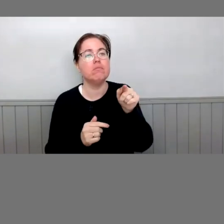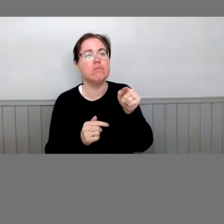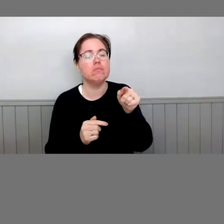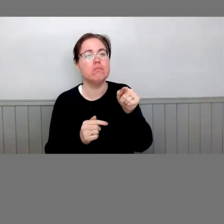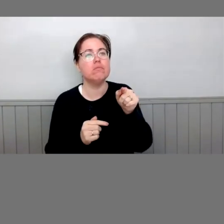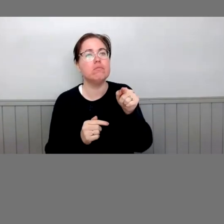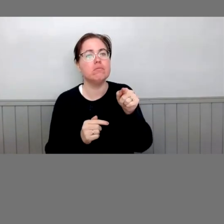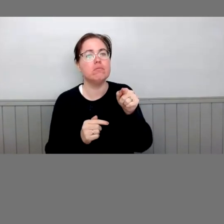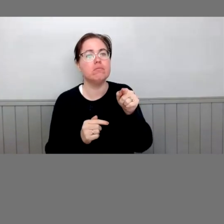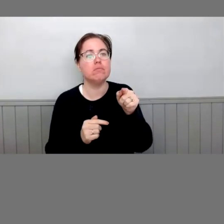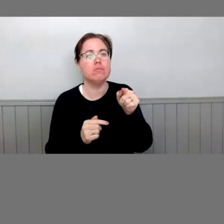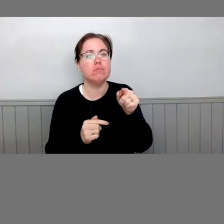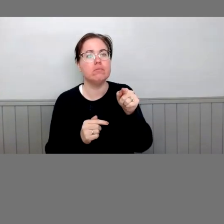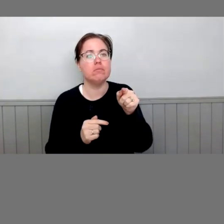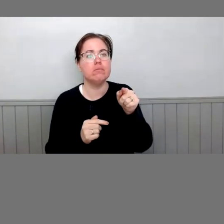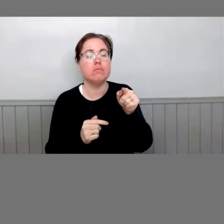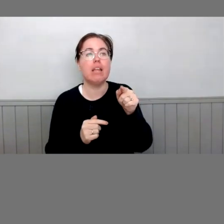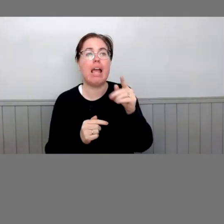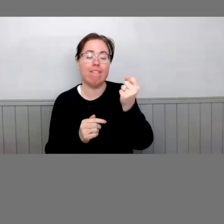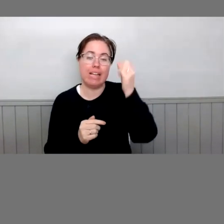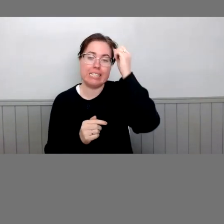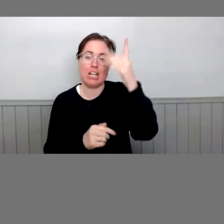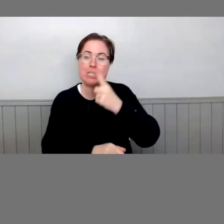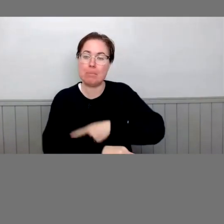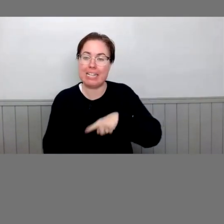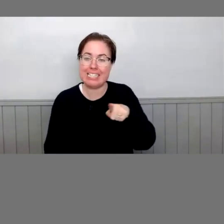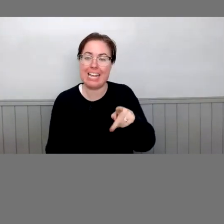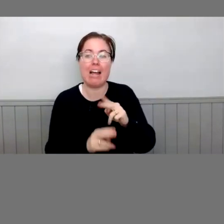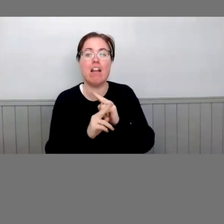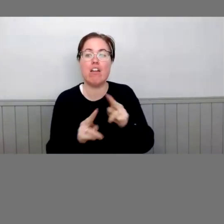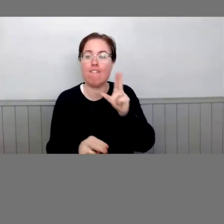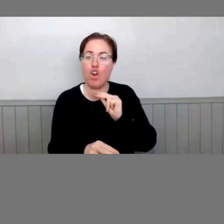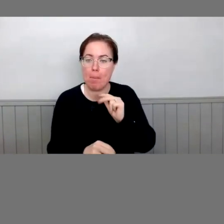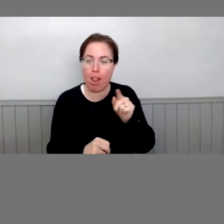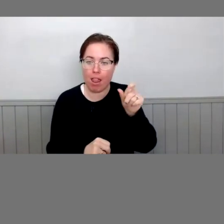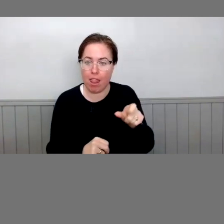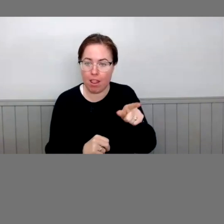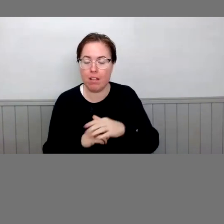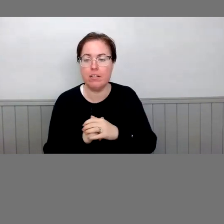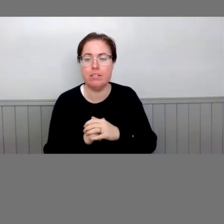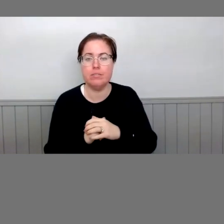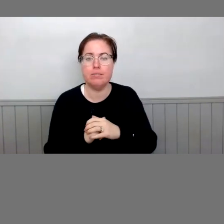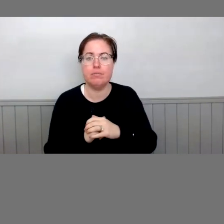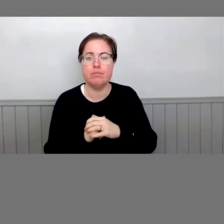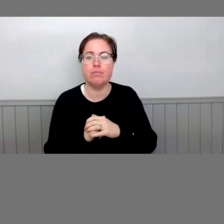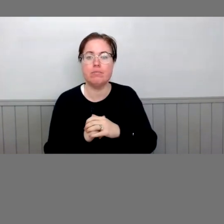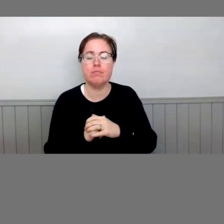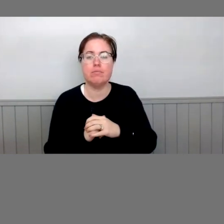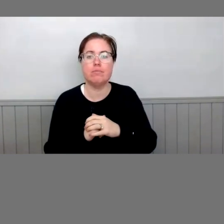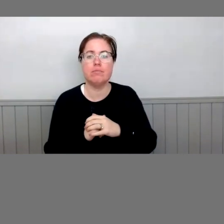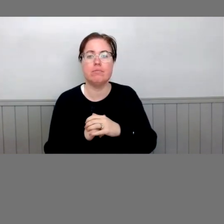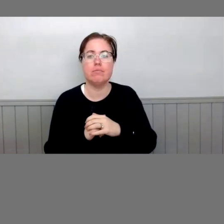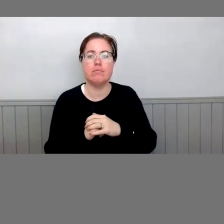was actually she had an intellectual disability and was nonverbal. So her experiences